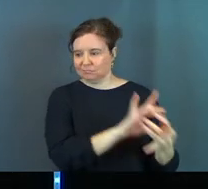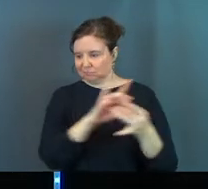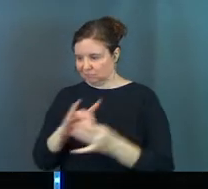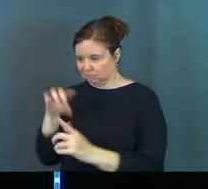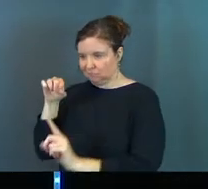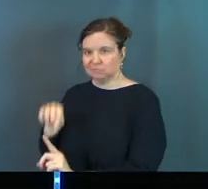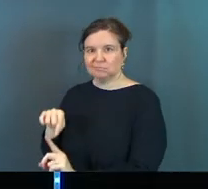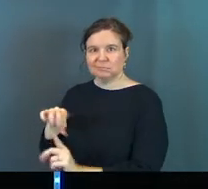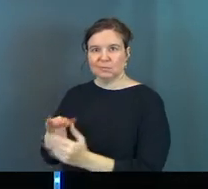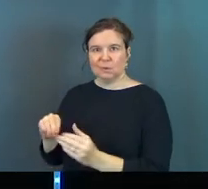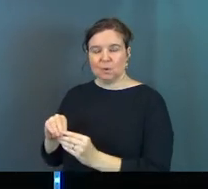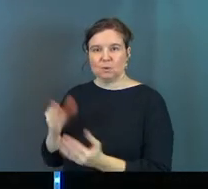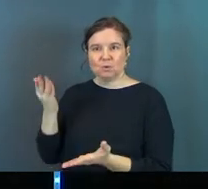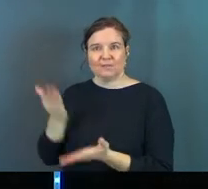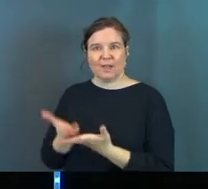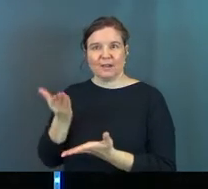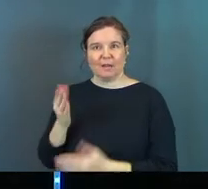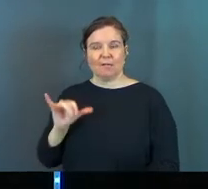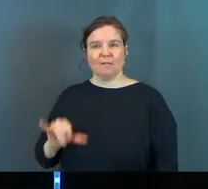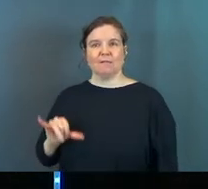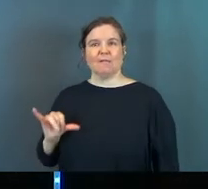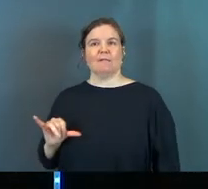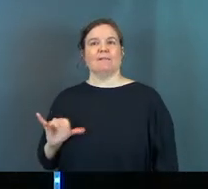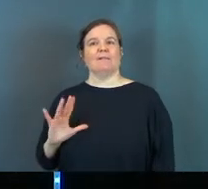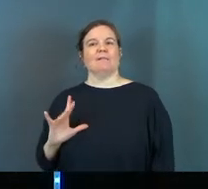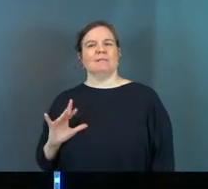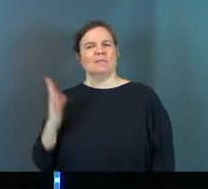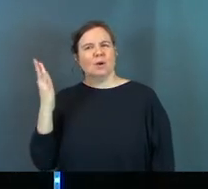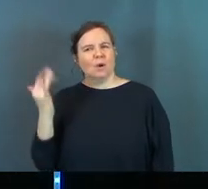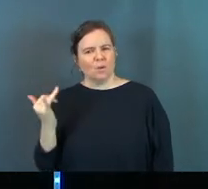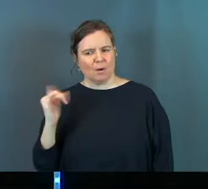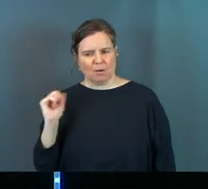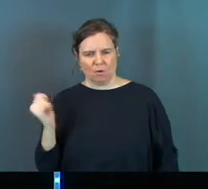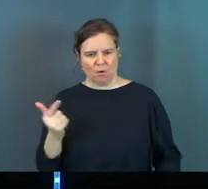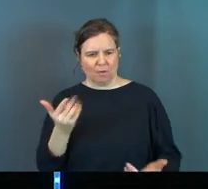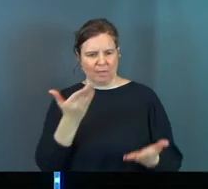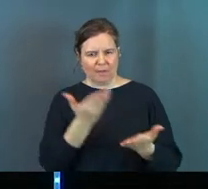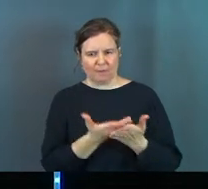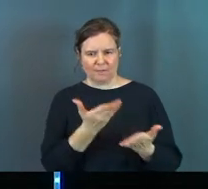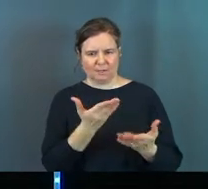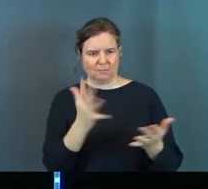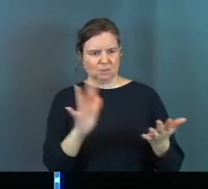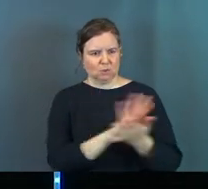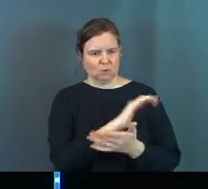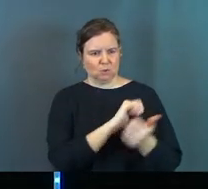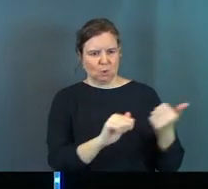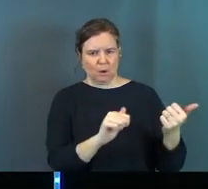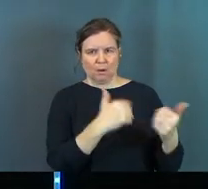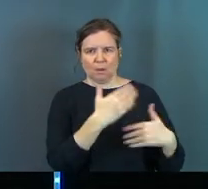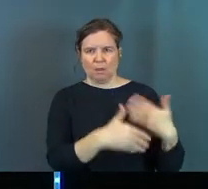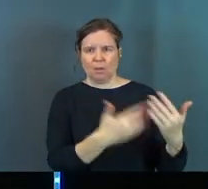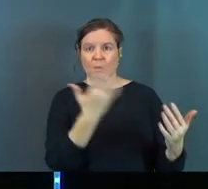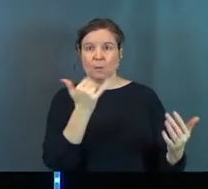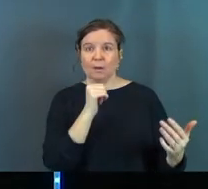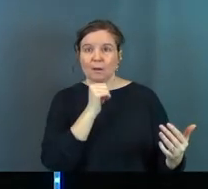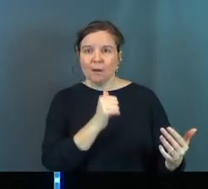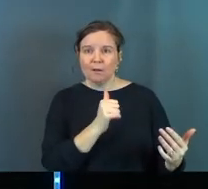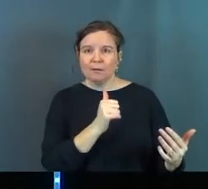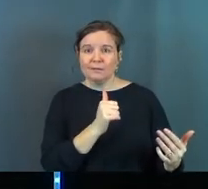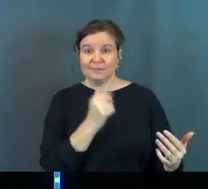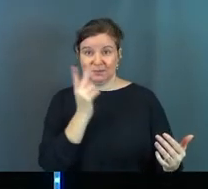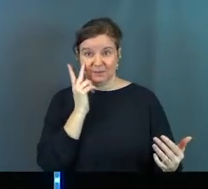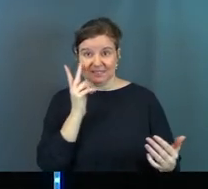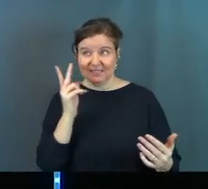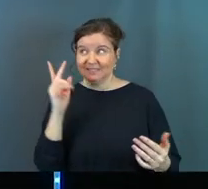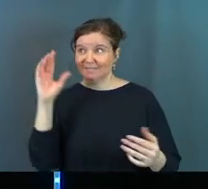table to validate it. And why didn't all that evidence just get destroyed along the way? Do